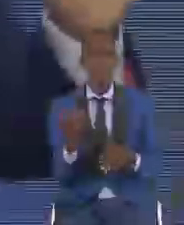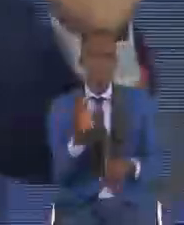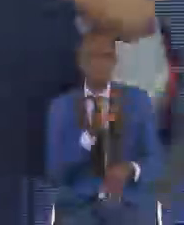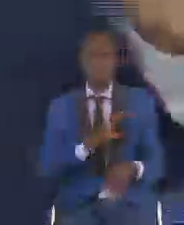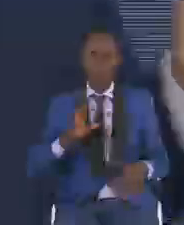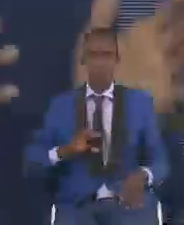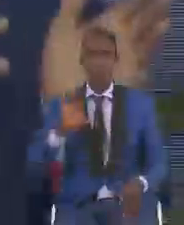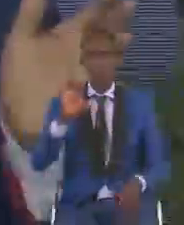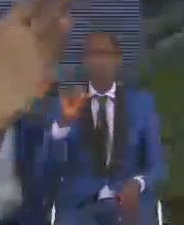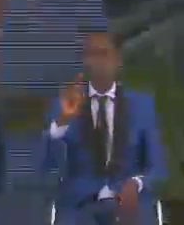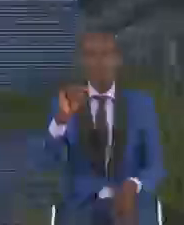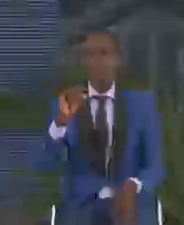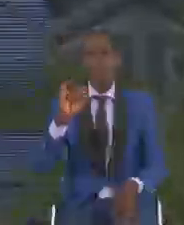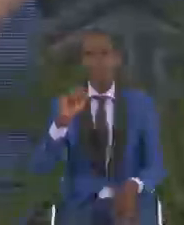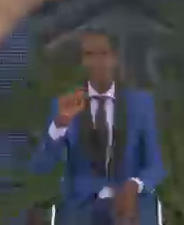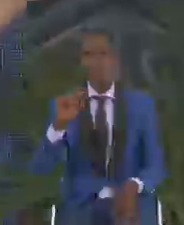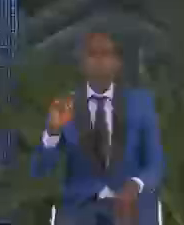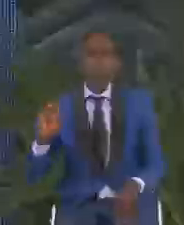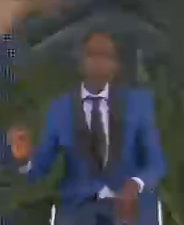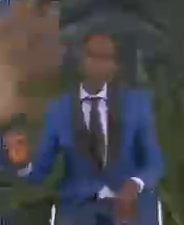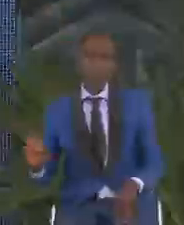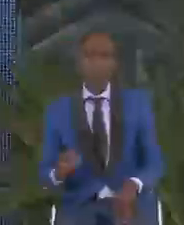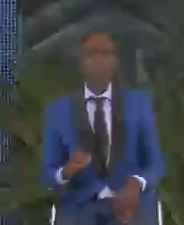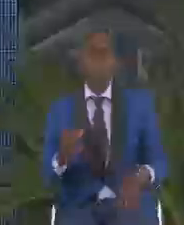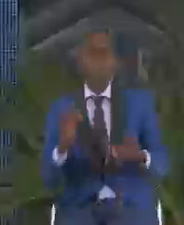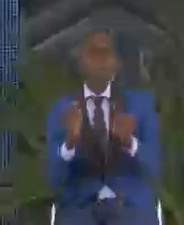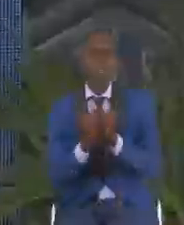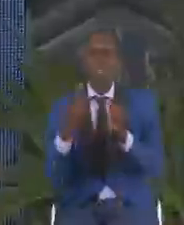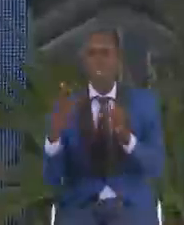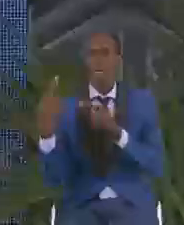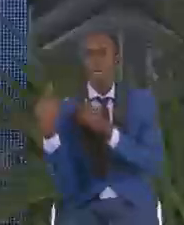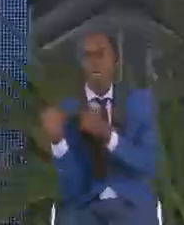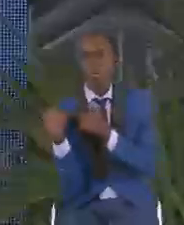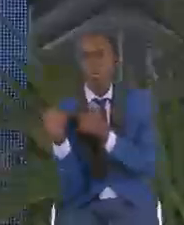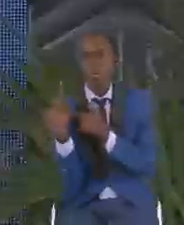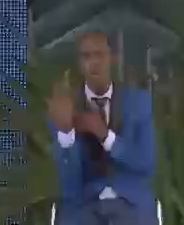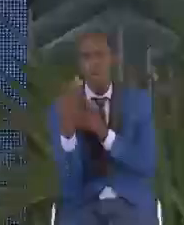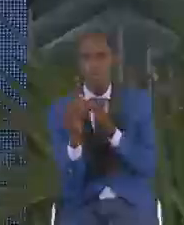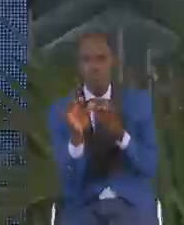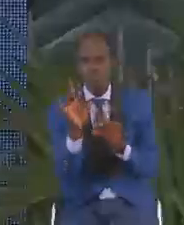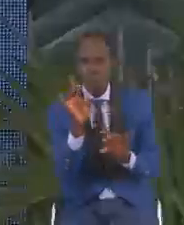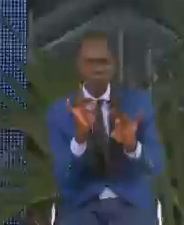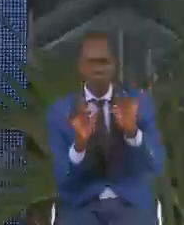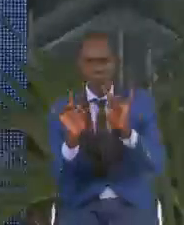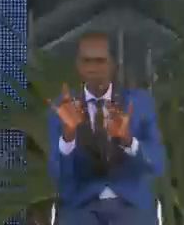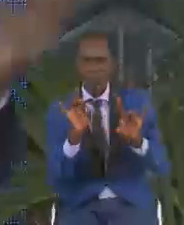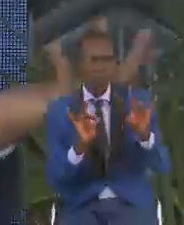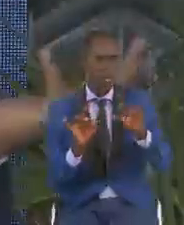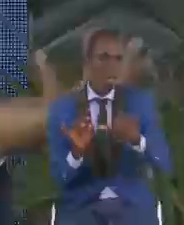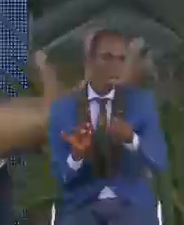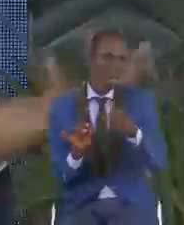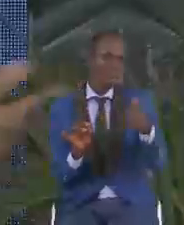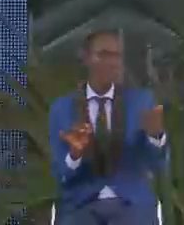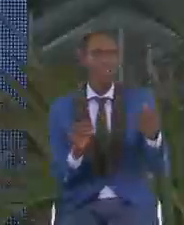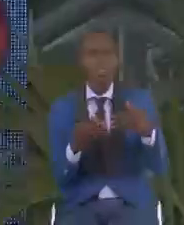and that committee saddled with the responsibility of choosing another